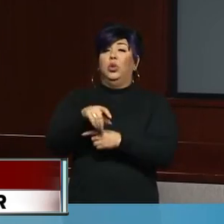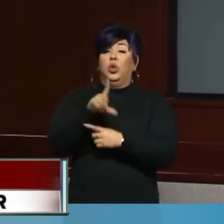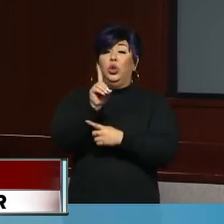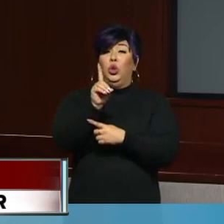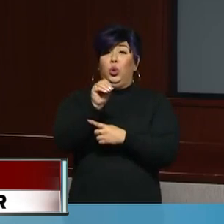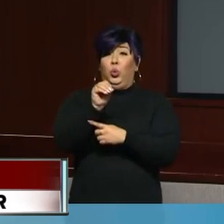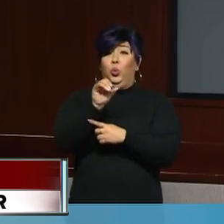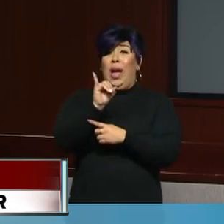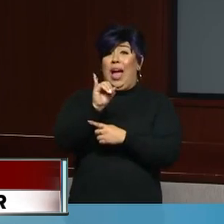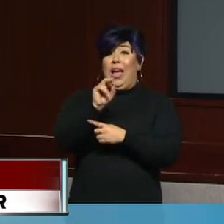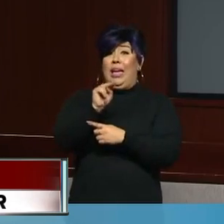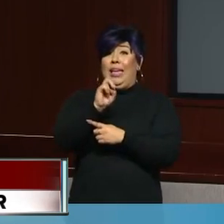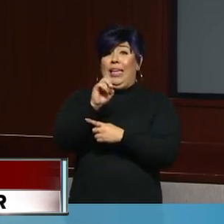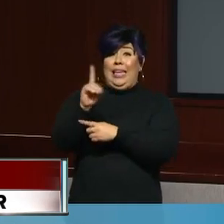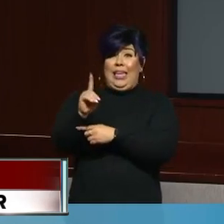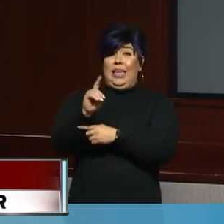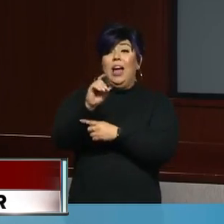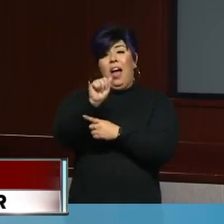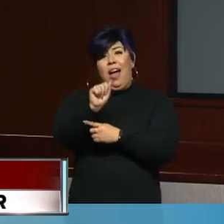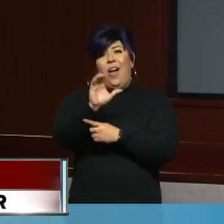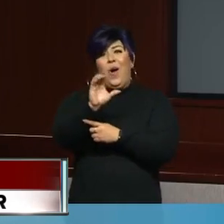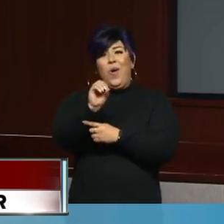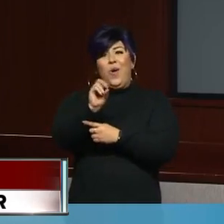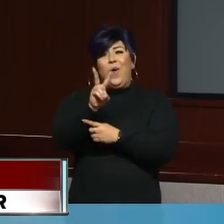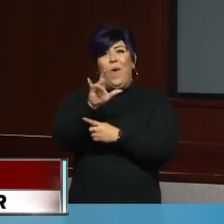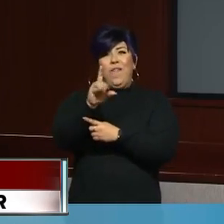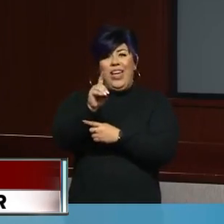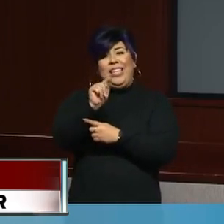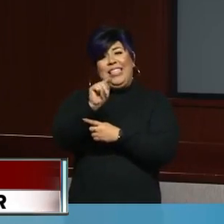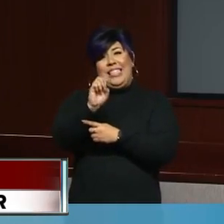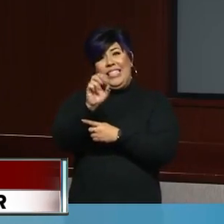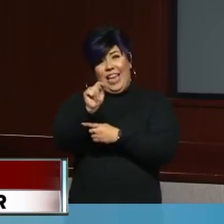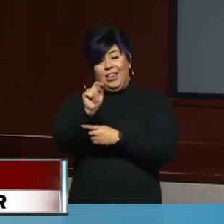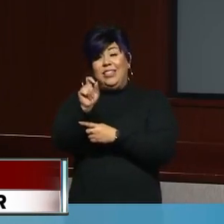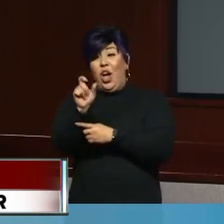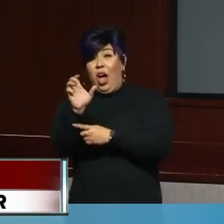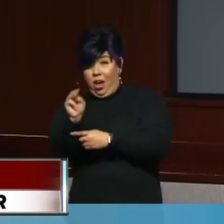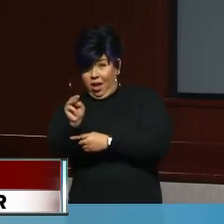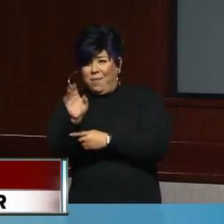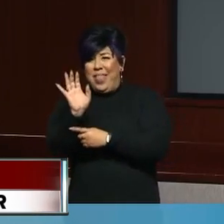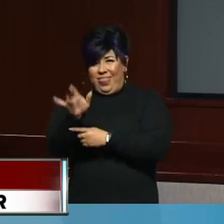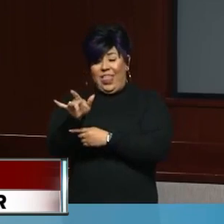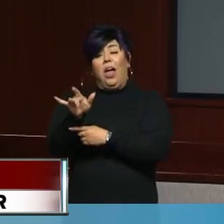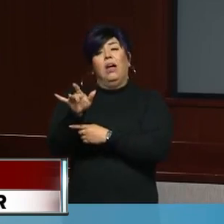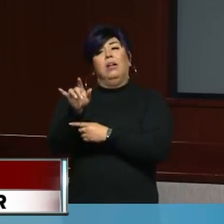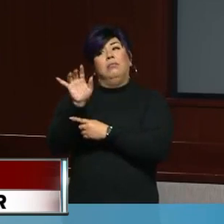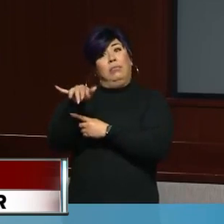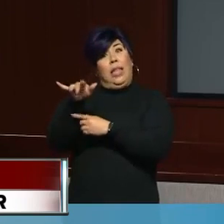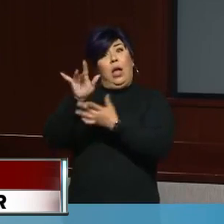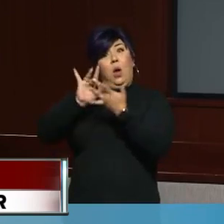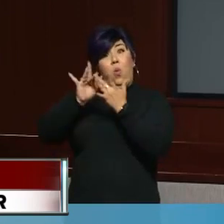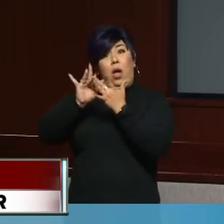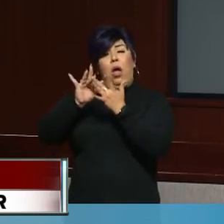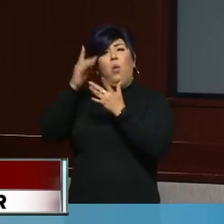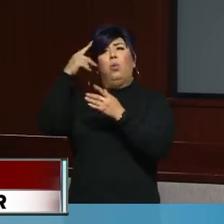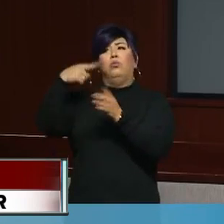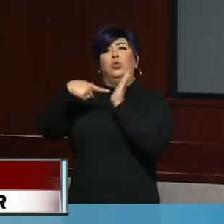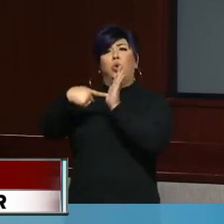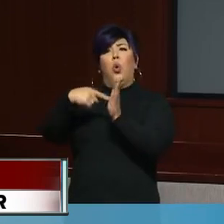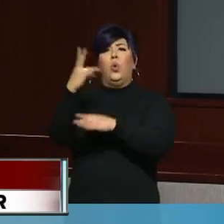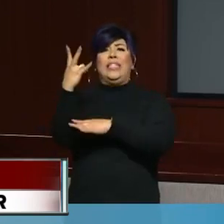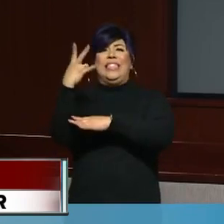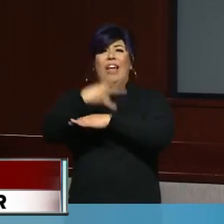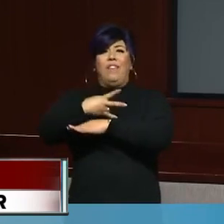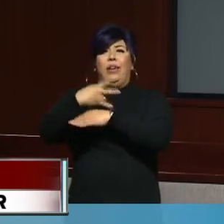doineedacovid19test.com. It's also important to note that that website will only show you the next 7 days of locations.